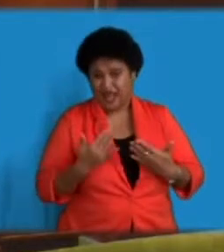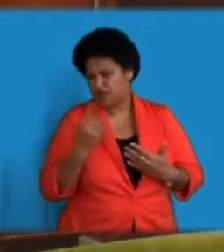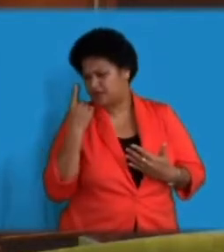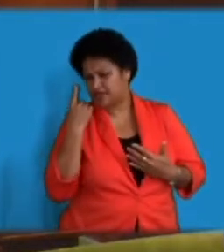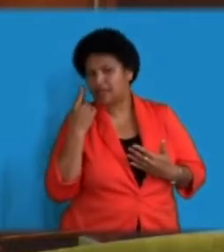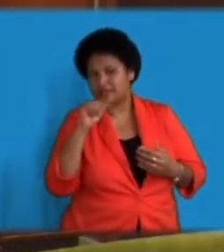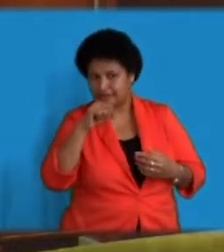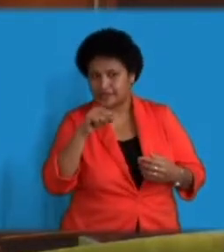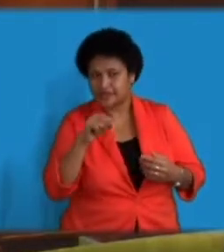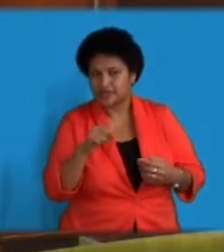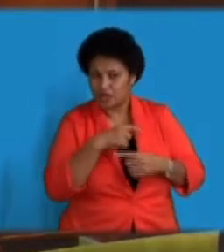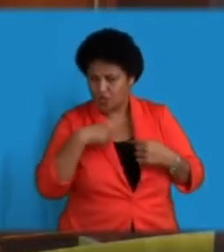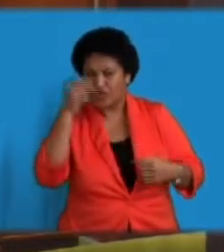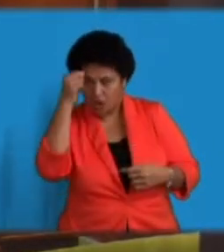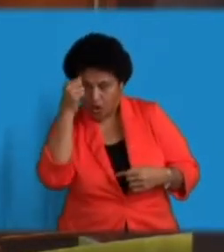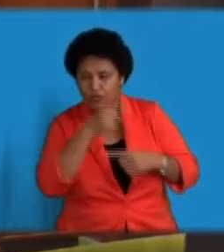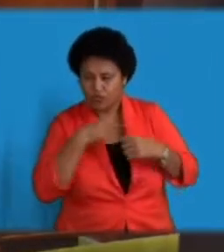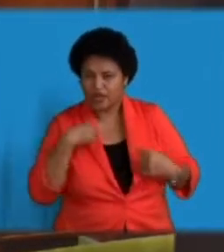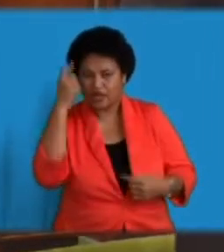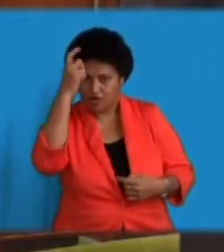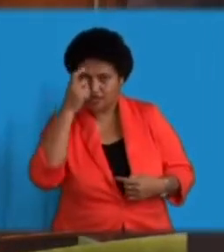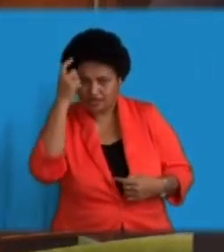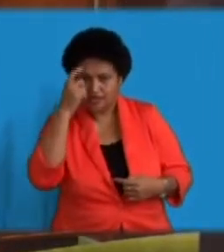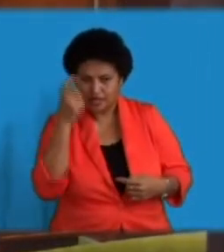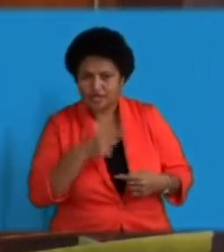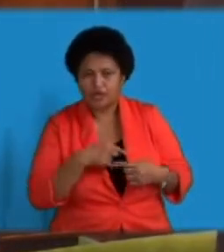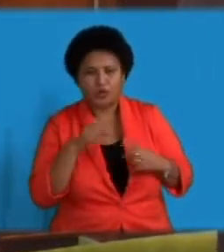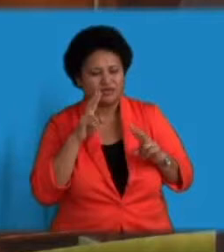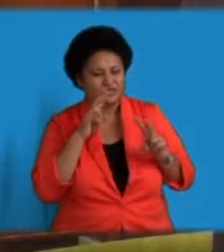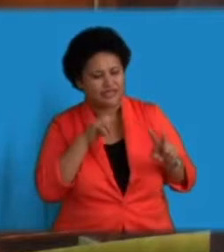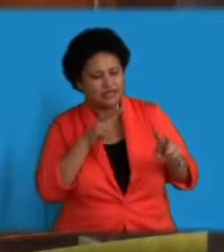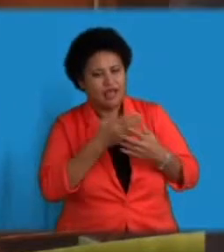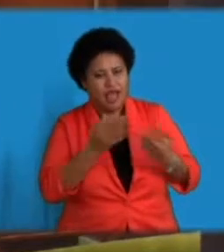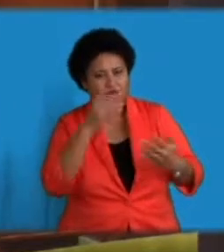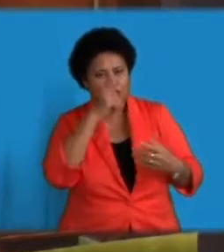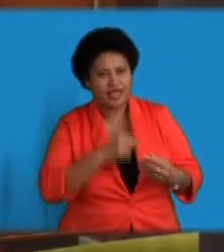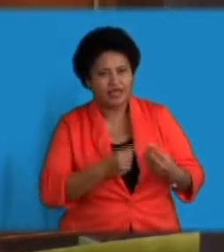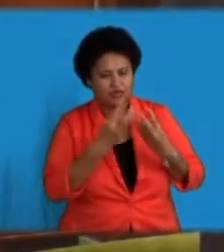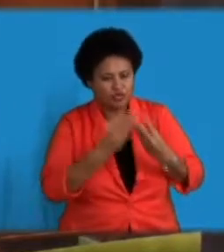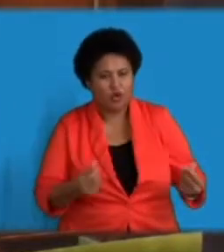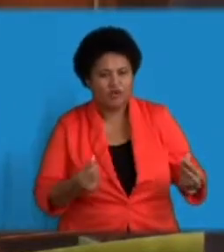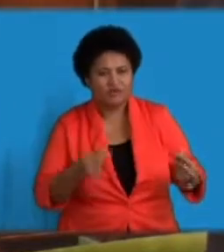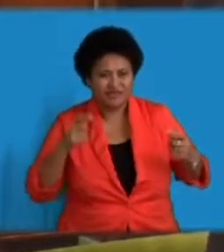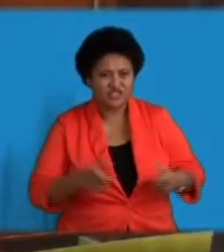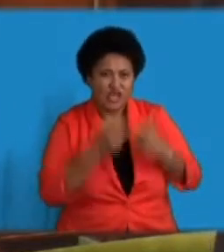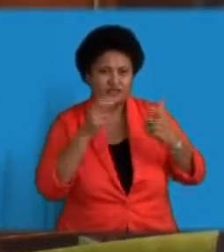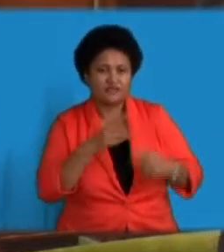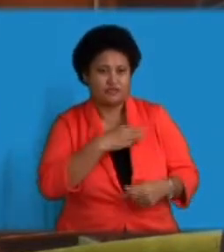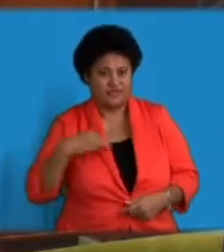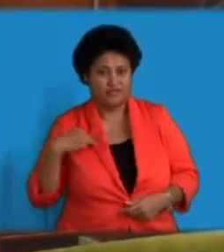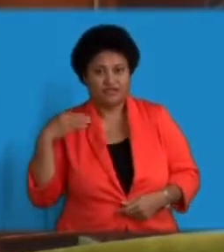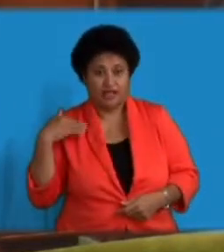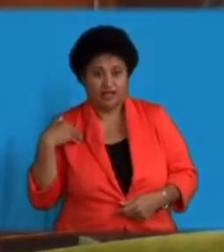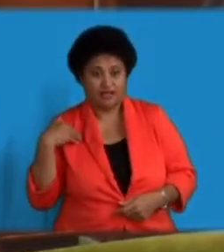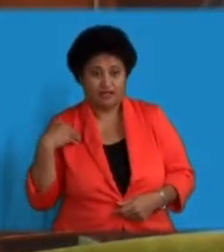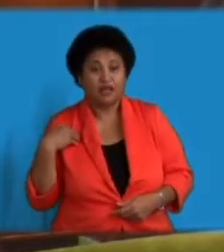we are aware, we are concerned, and yes, we are looking at ways how best we can combat this challenge to the Ministry of Health. For the